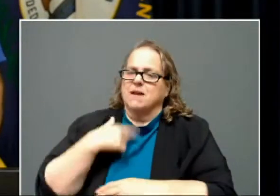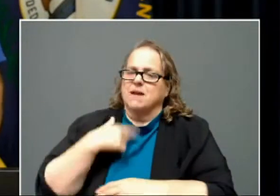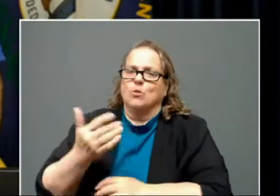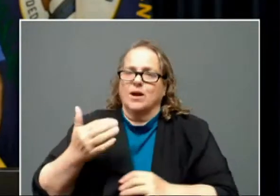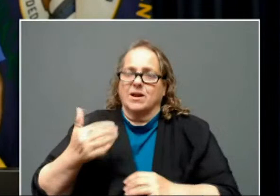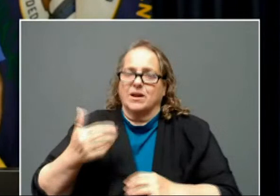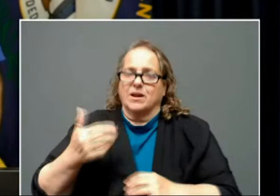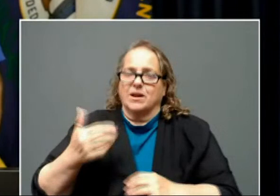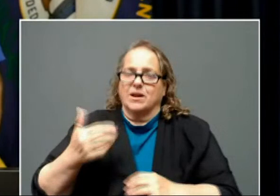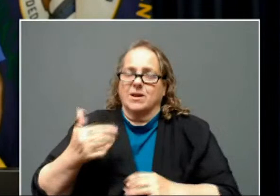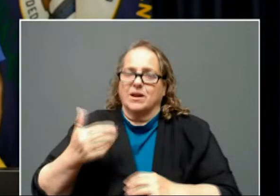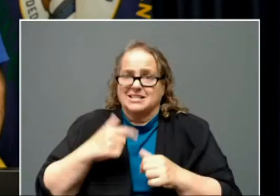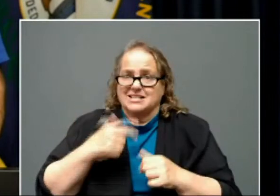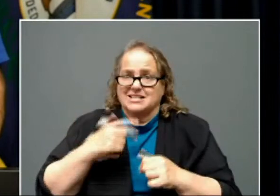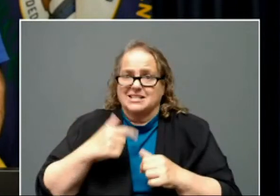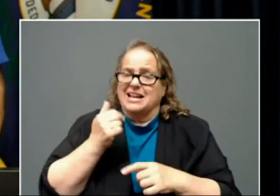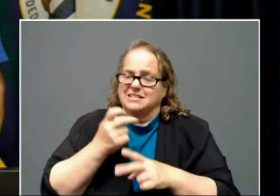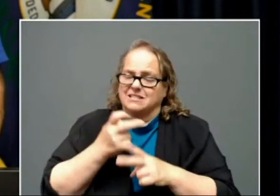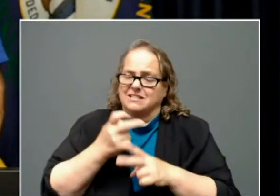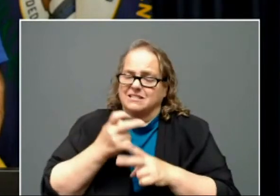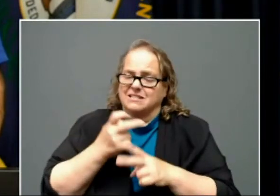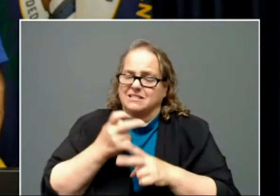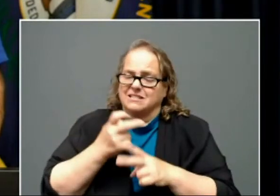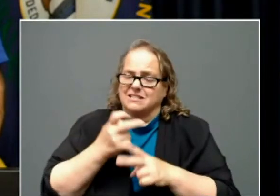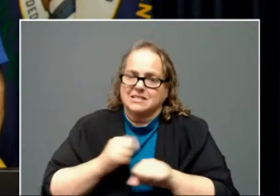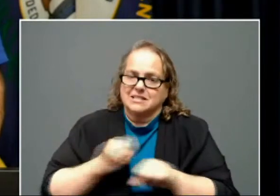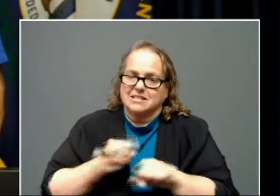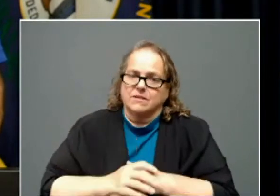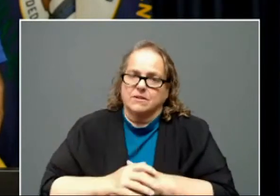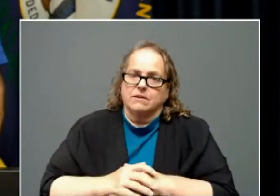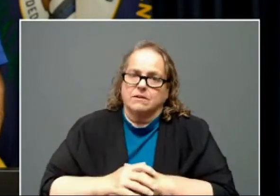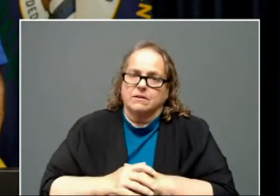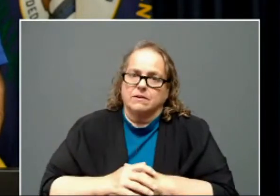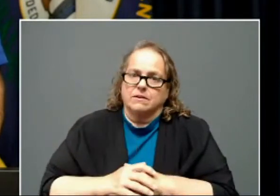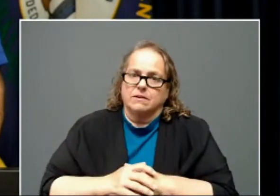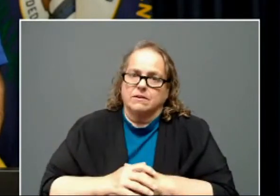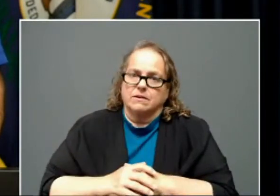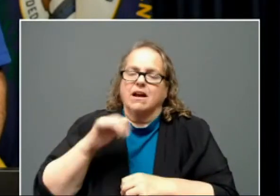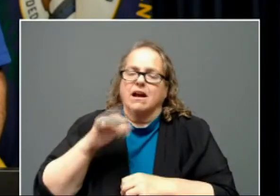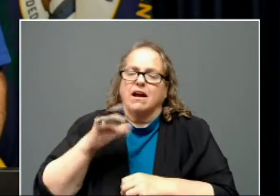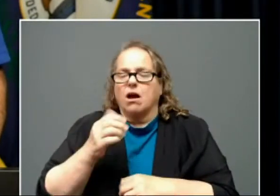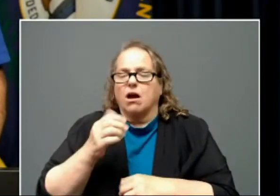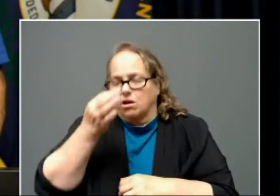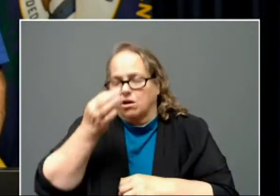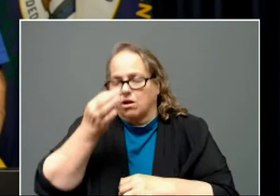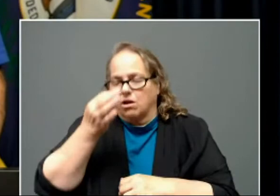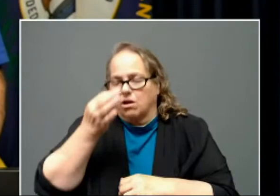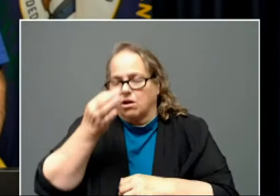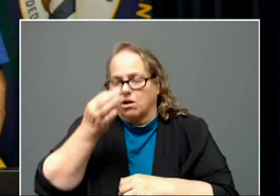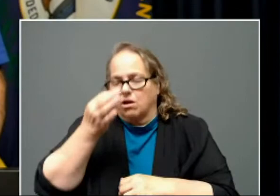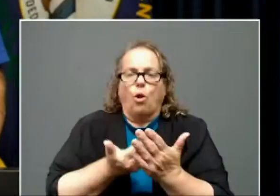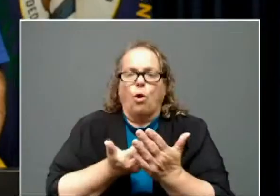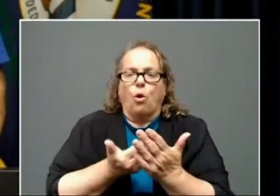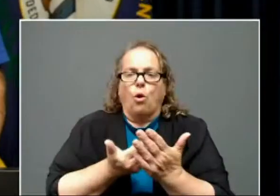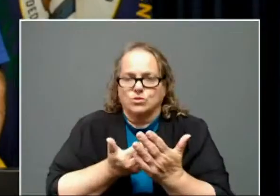originally thought it would be. We're really close, is what I tell them. I actually ran into a